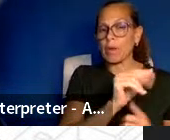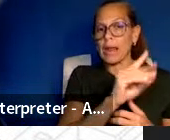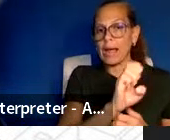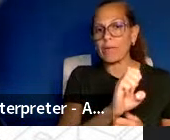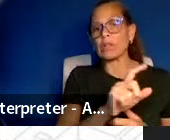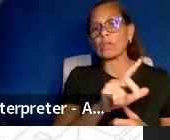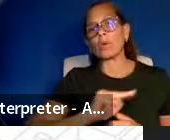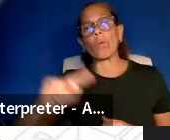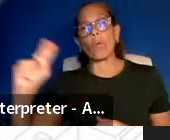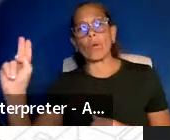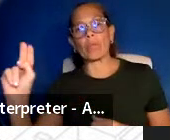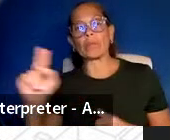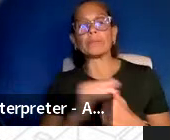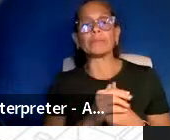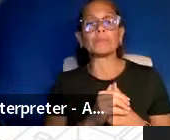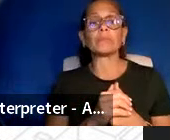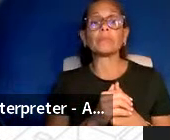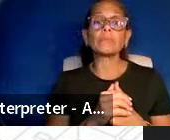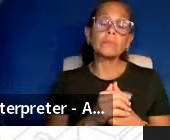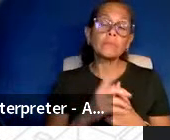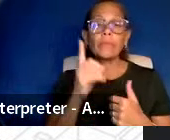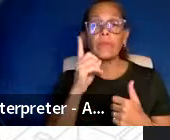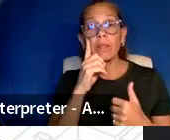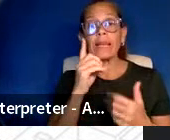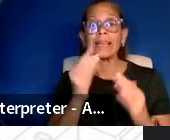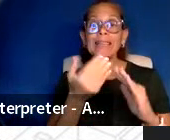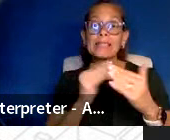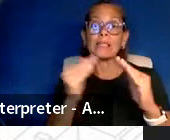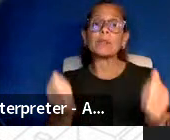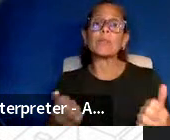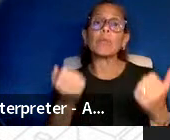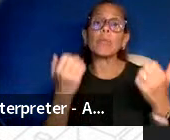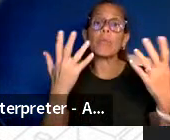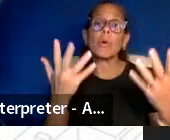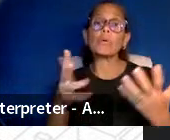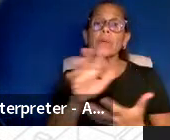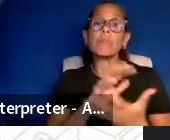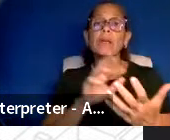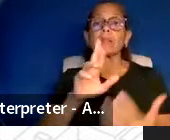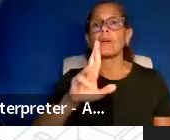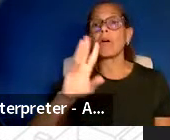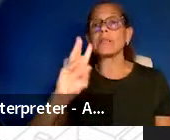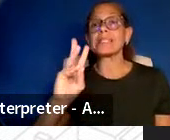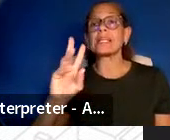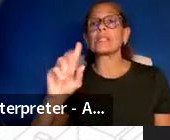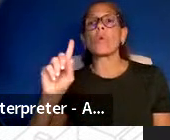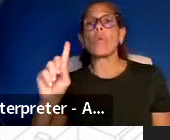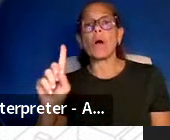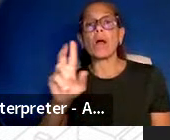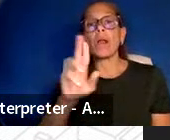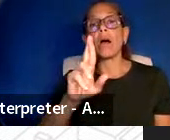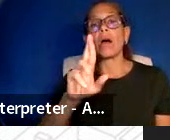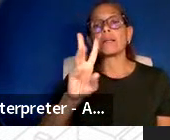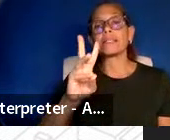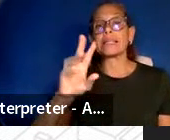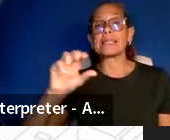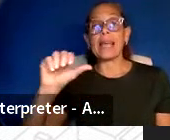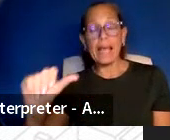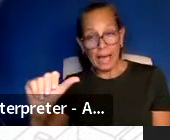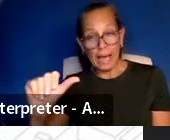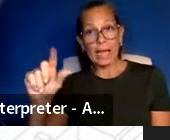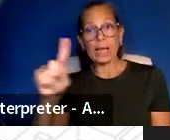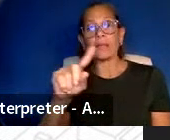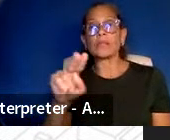neighborhood to the north. With that in mind, the city proposes a mixed R6-1, R6A zoning that